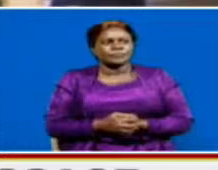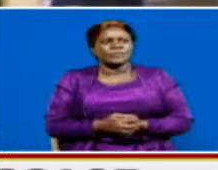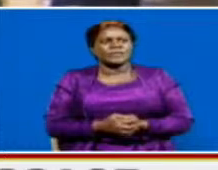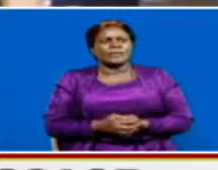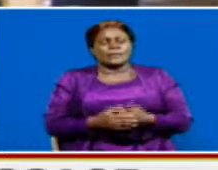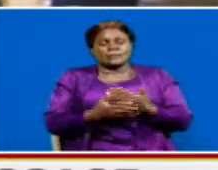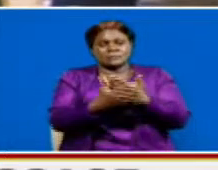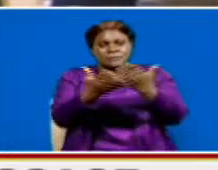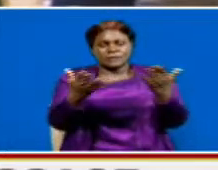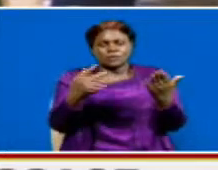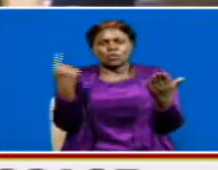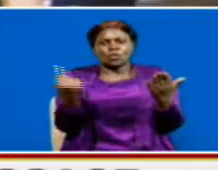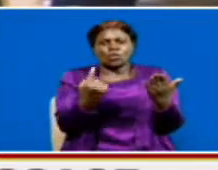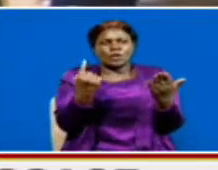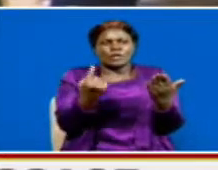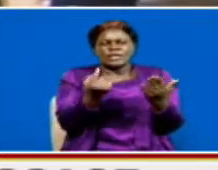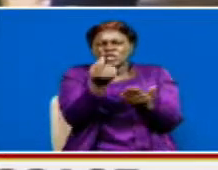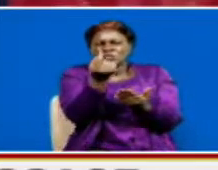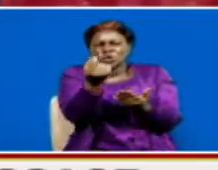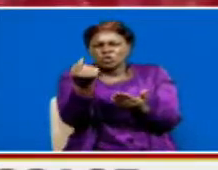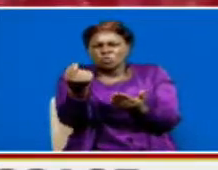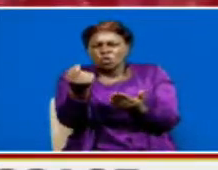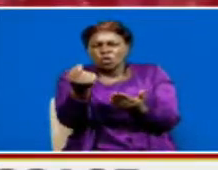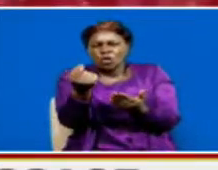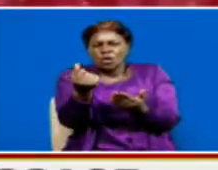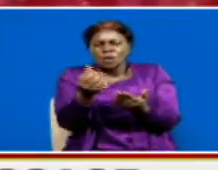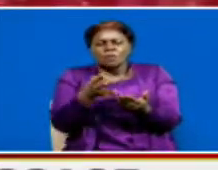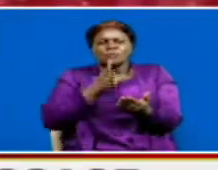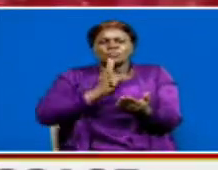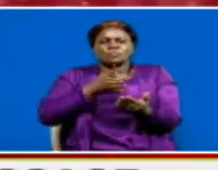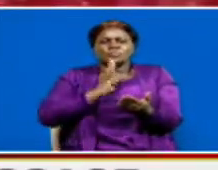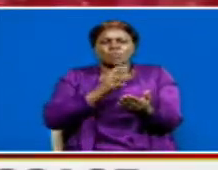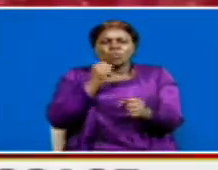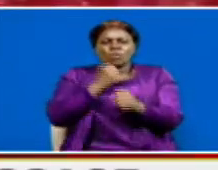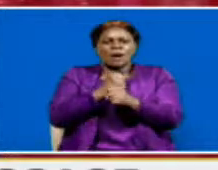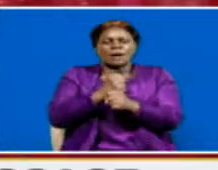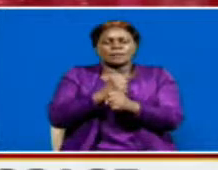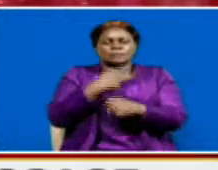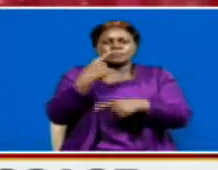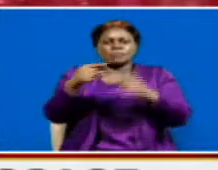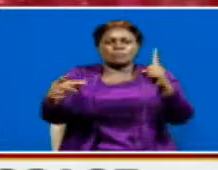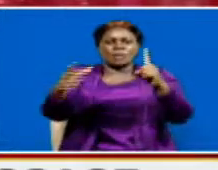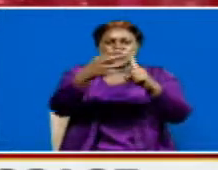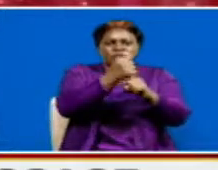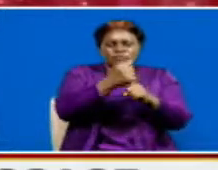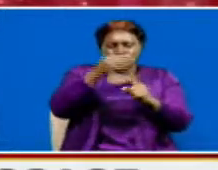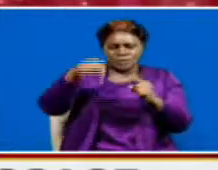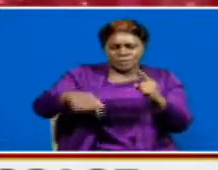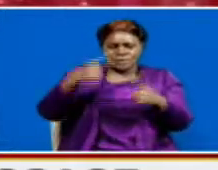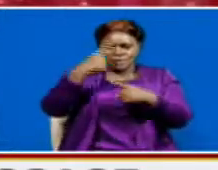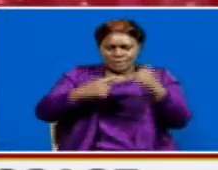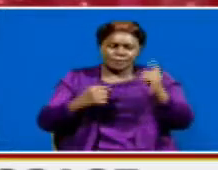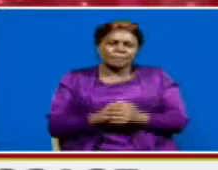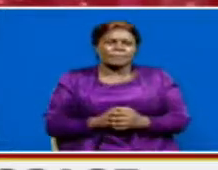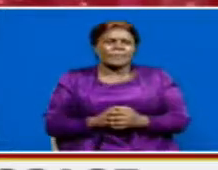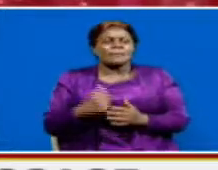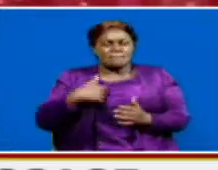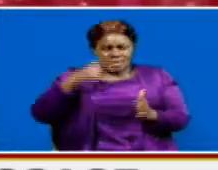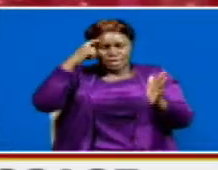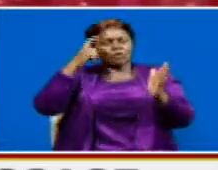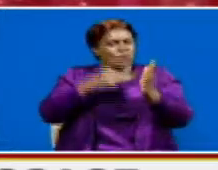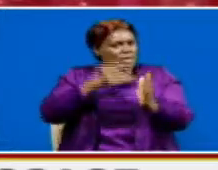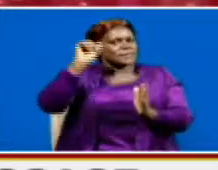These are only brief highlights of the work done and progress made this year. I